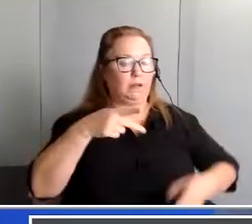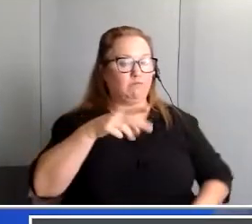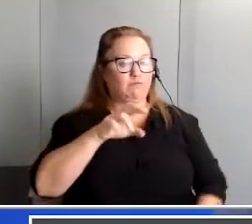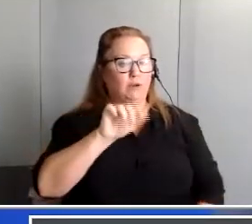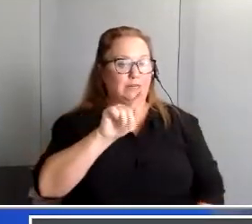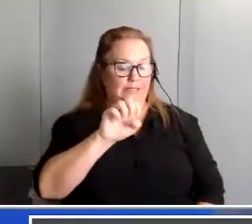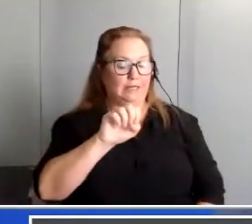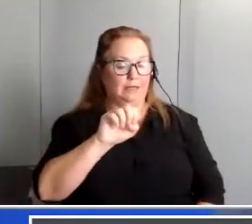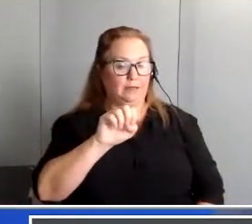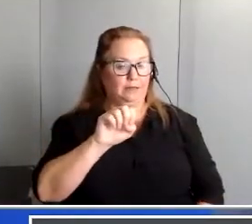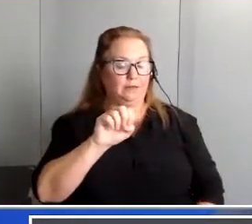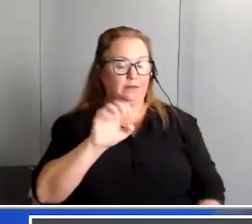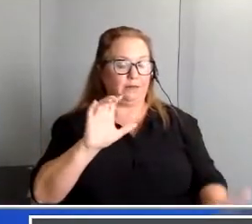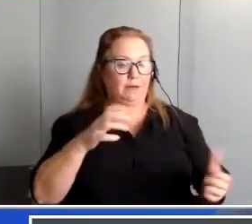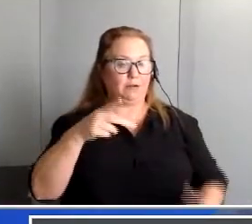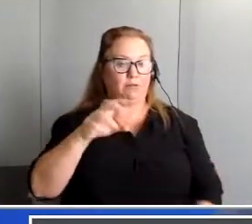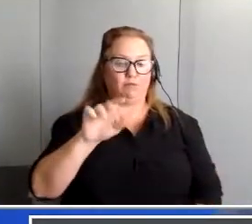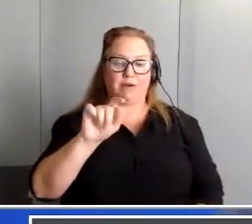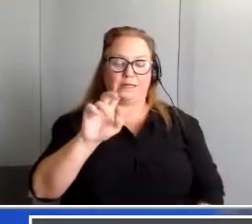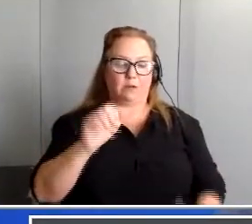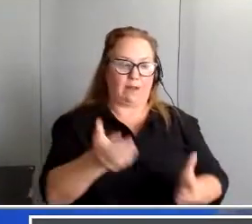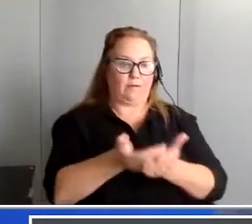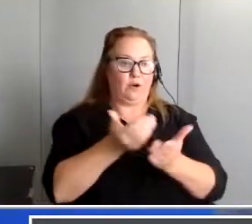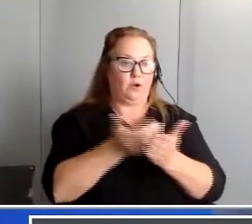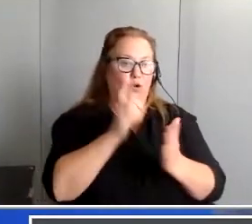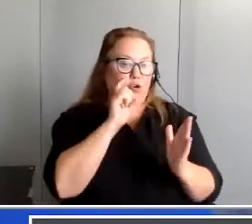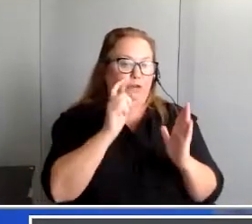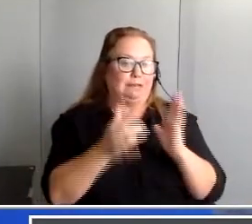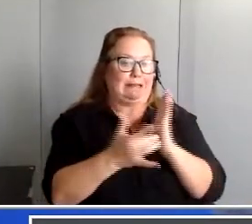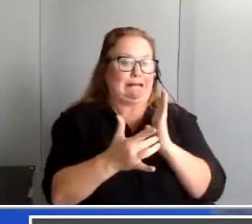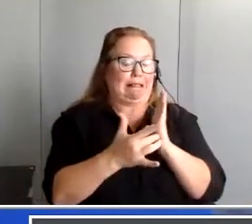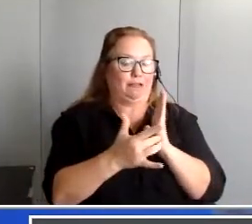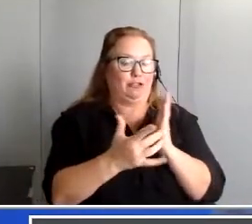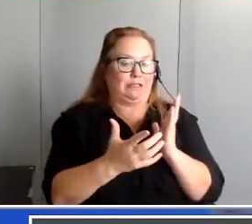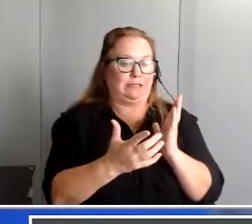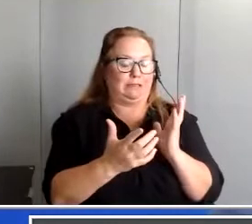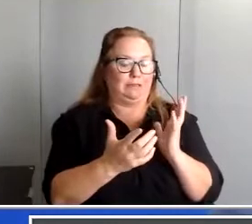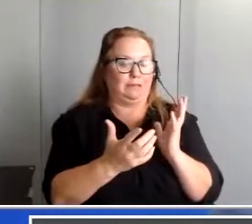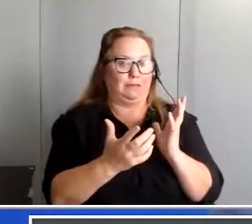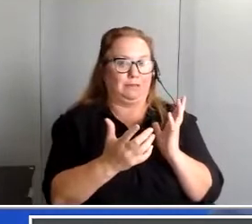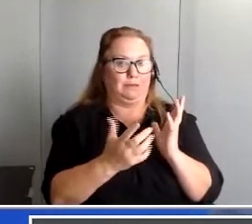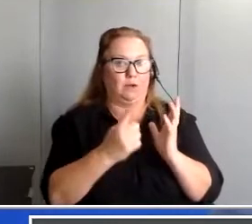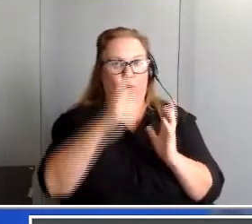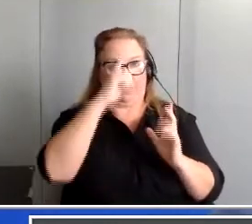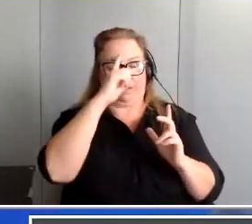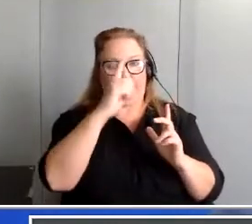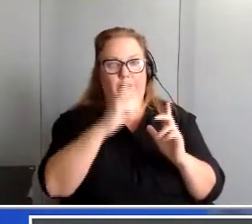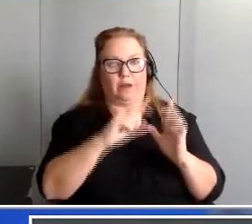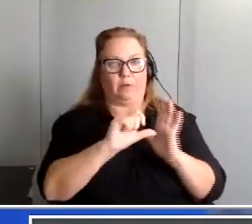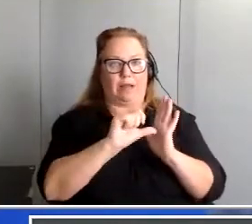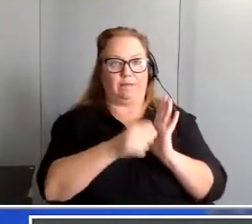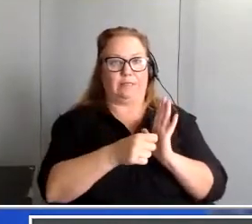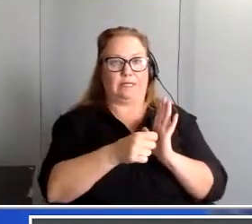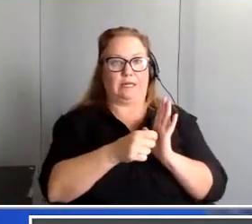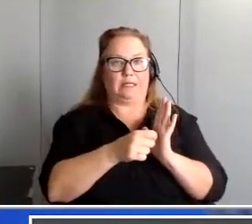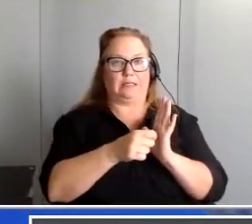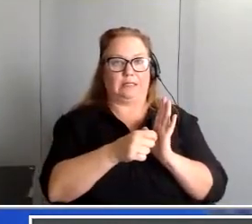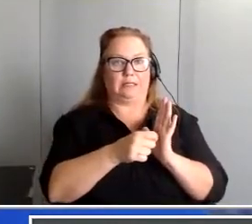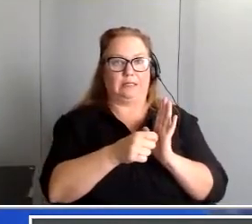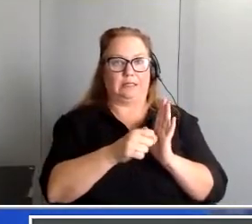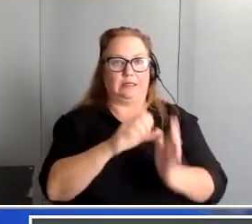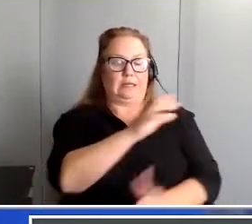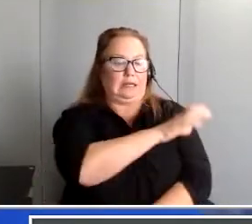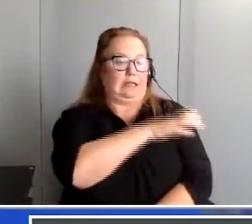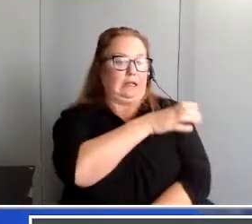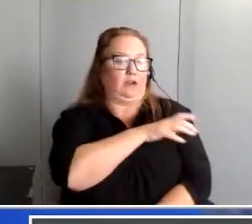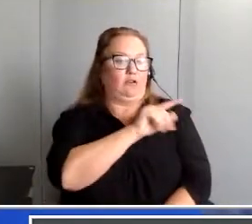therapy. We have newer technologies developing. And I think the one thought I really want to emphasize here is clinical trial